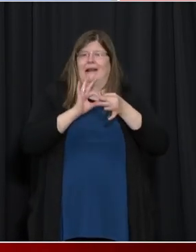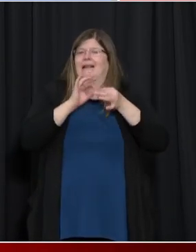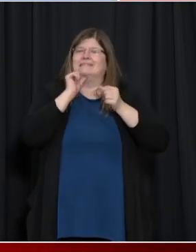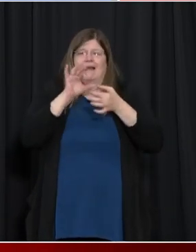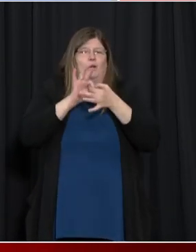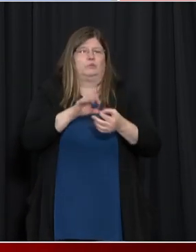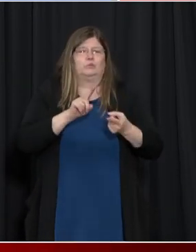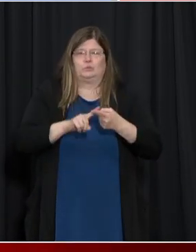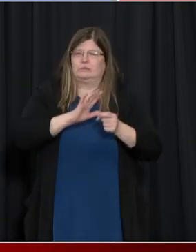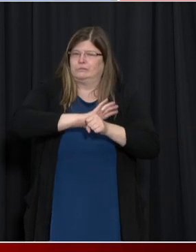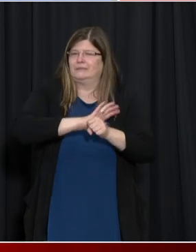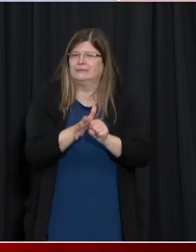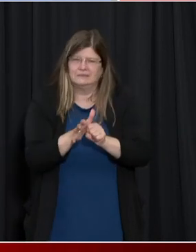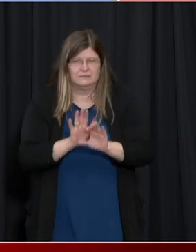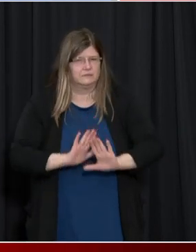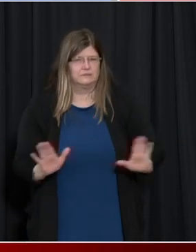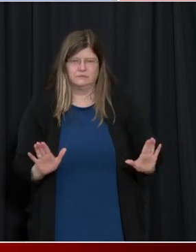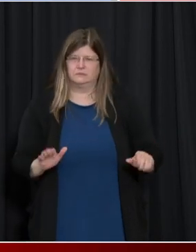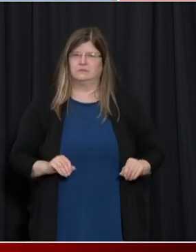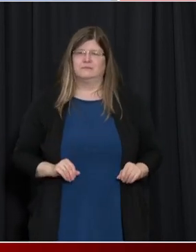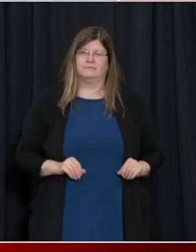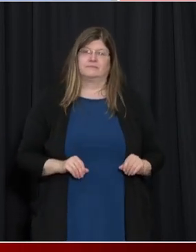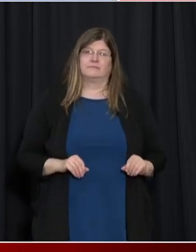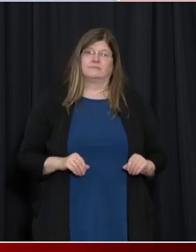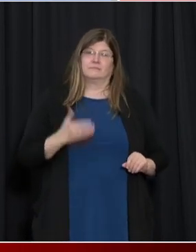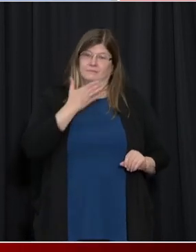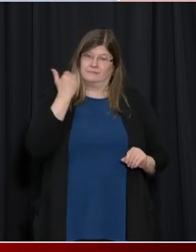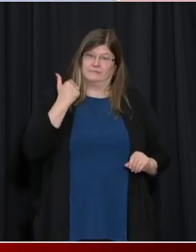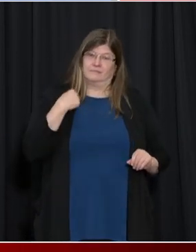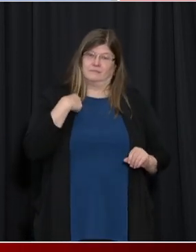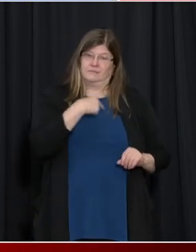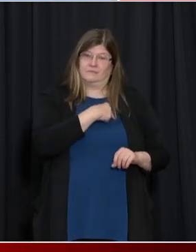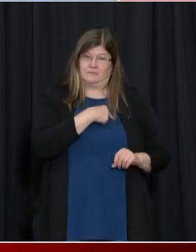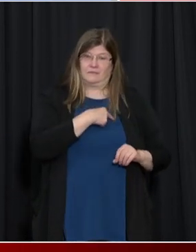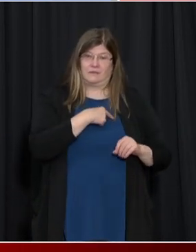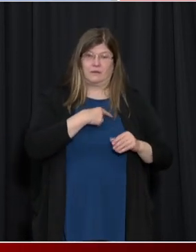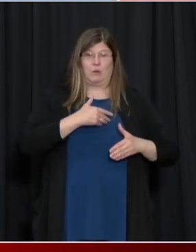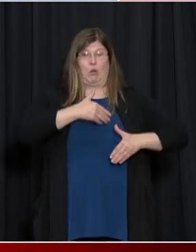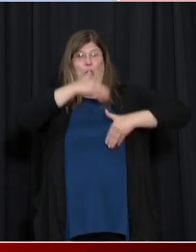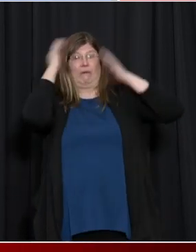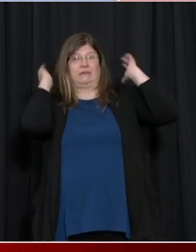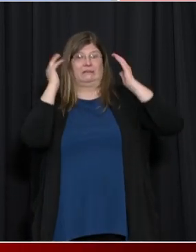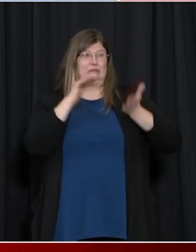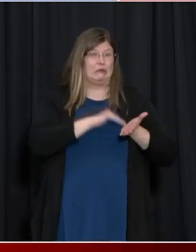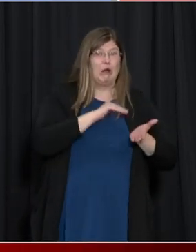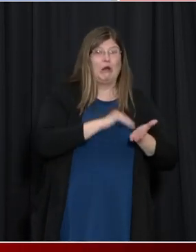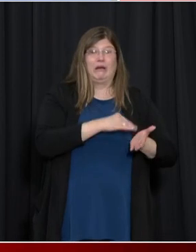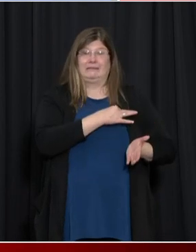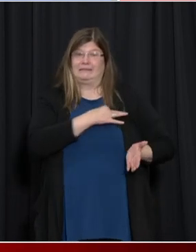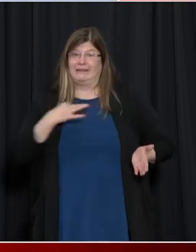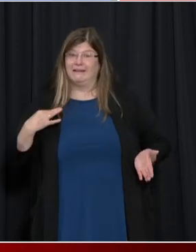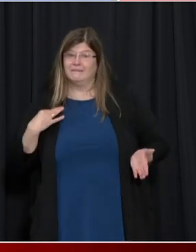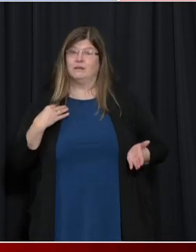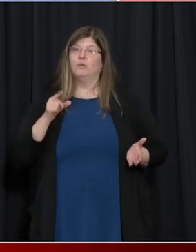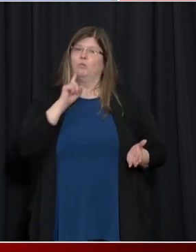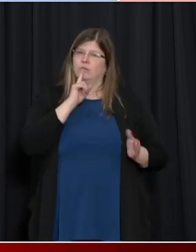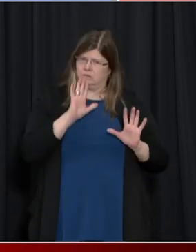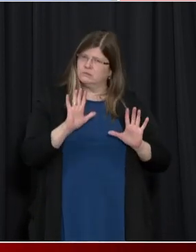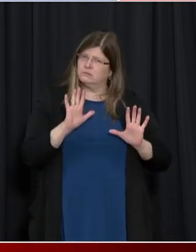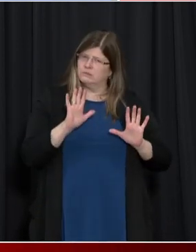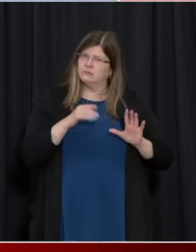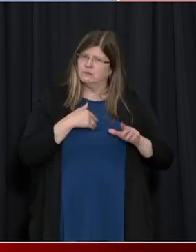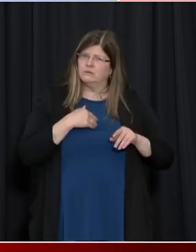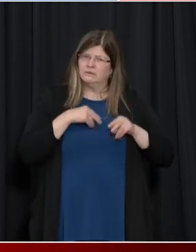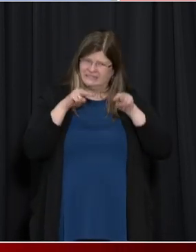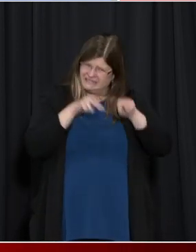do and do safely without operating in crisis. So we'll continue to keep our eyes on that number. And we furthermore have